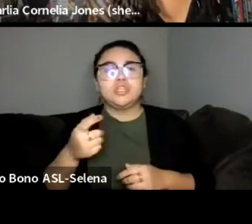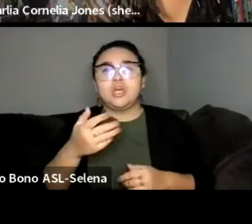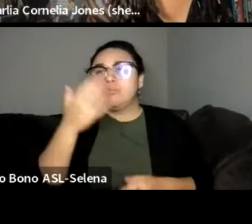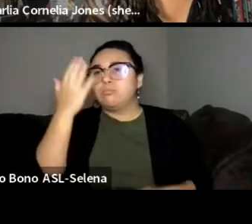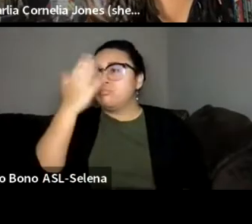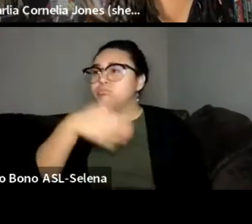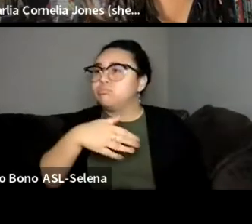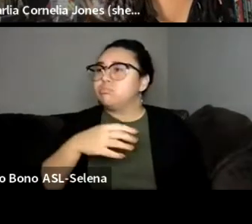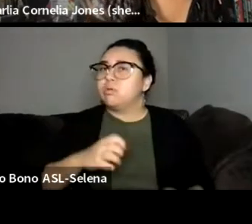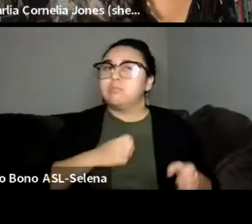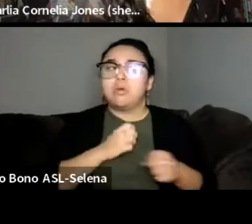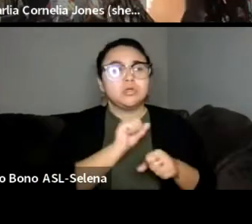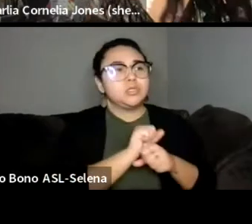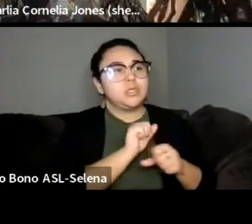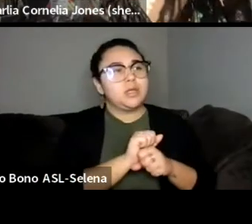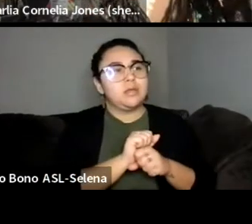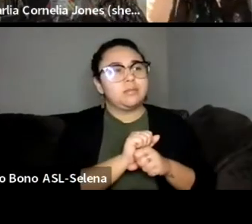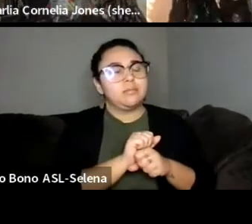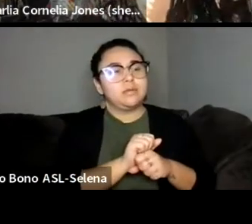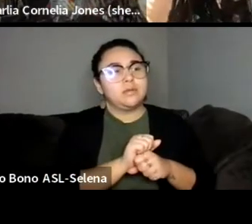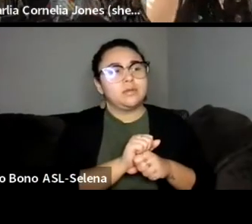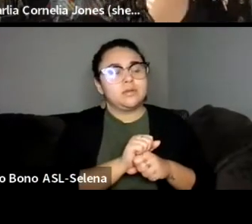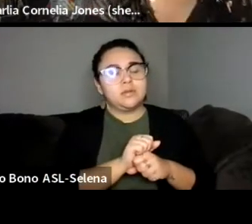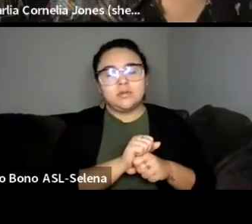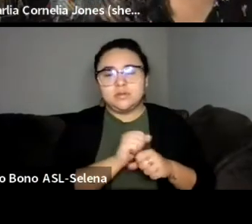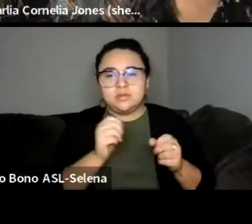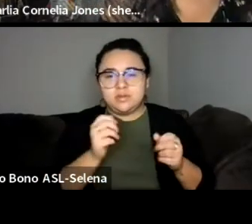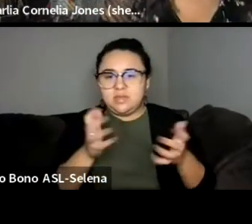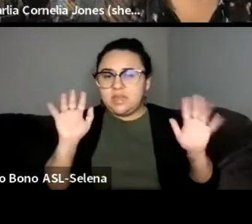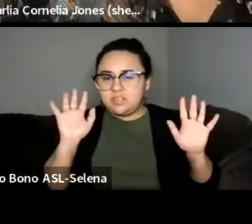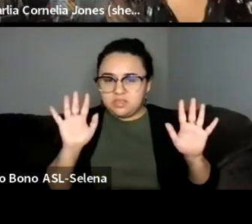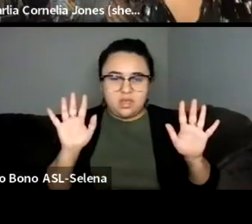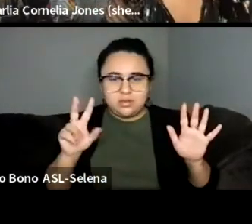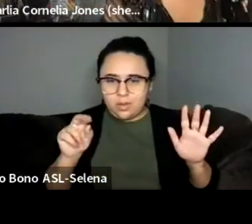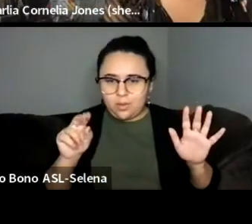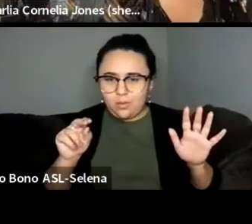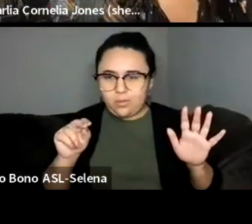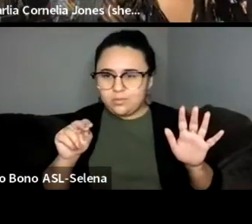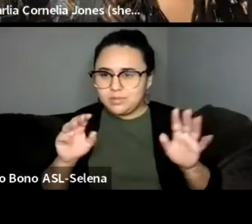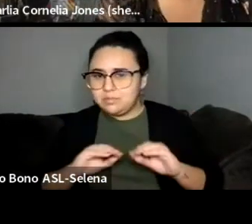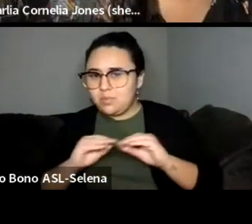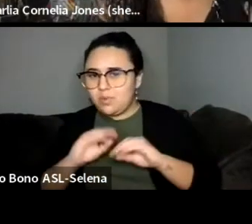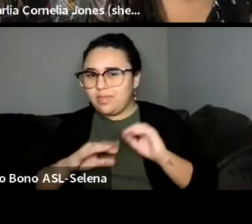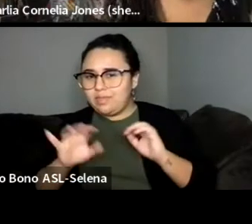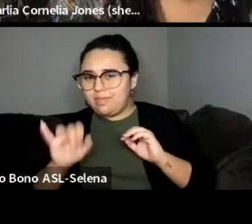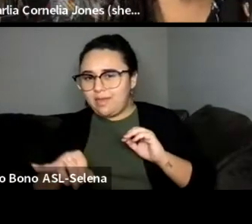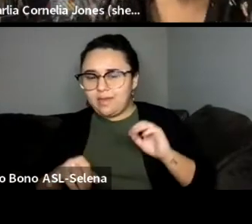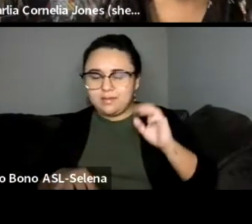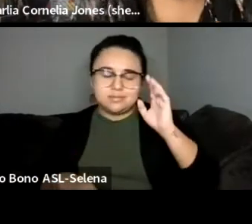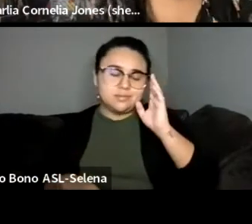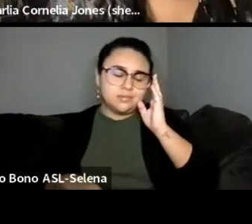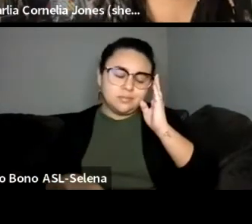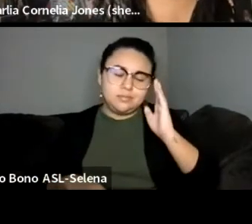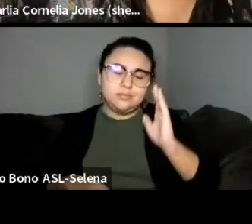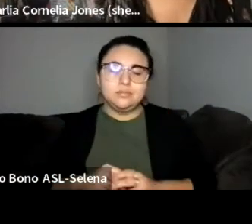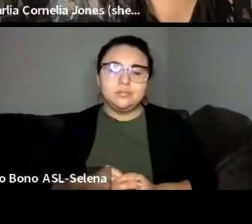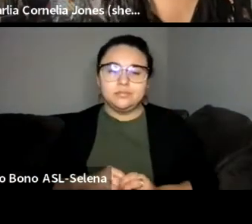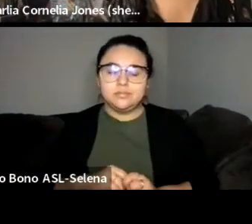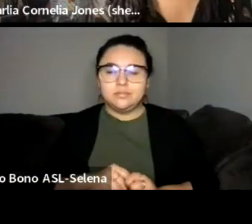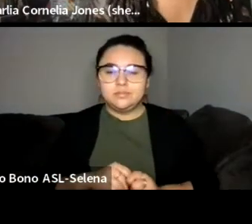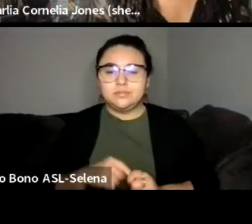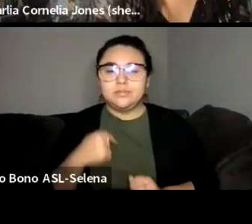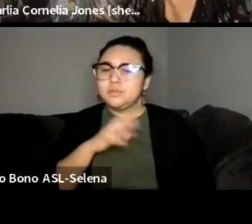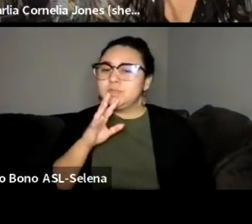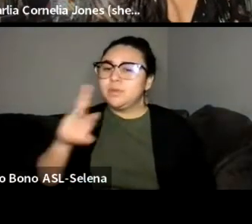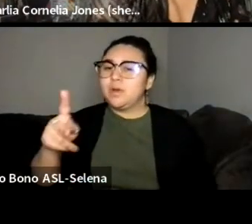just comes with what it is. And we've spoken a lot about, you know, specifically, you know, for